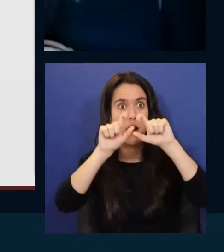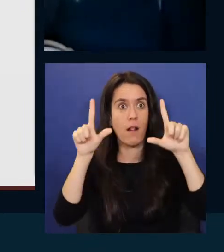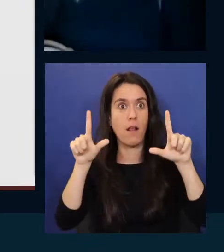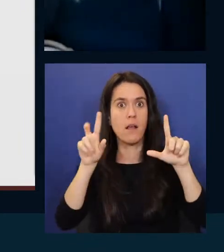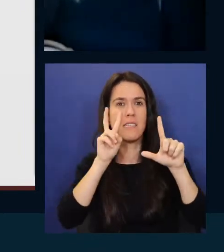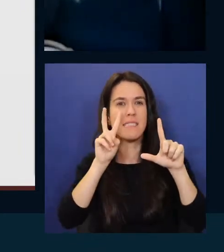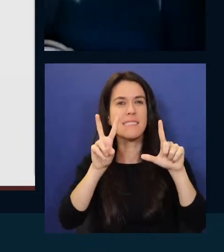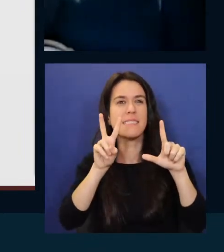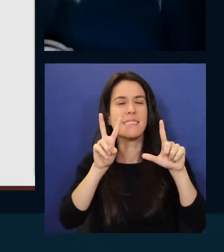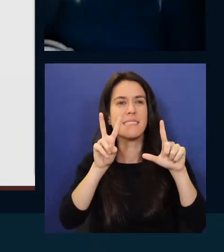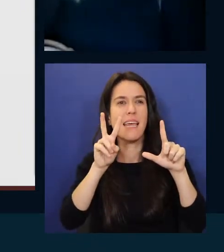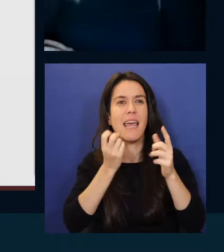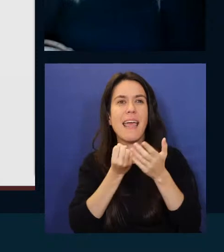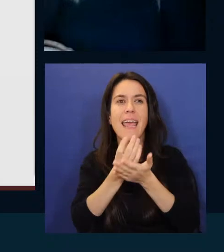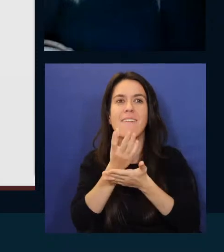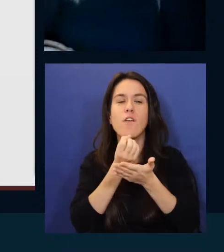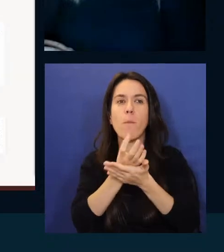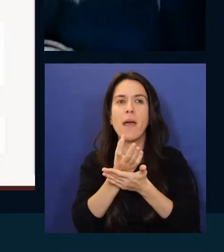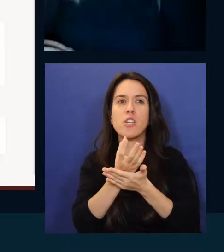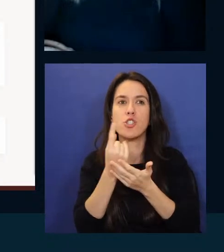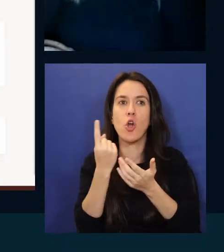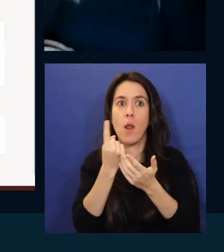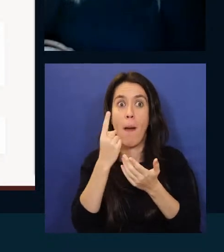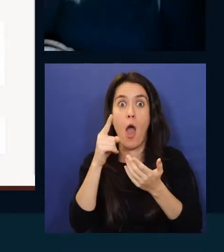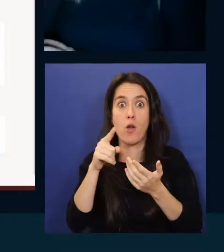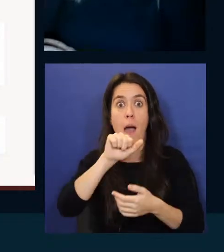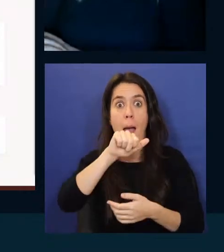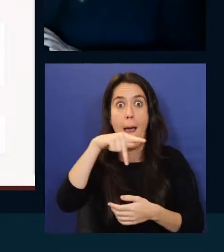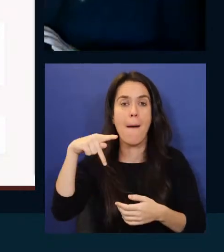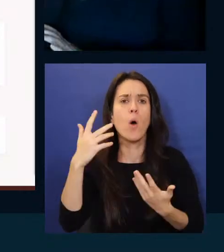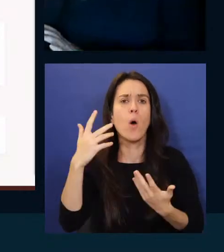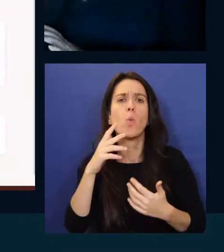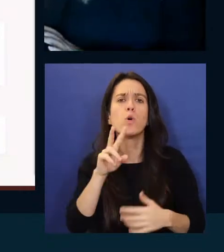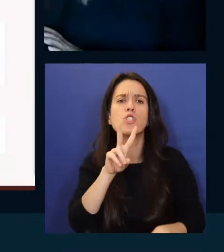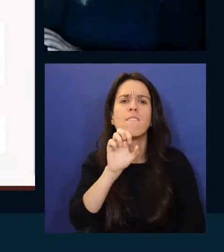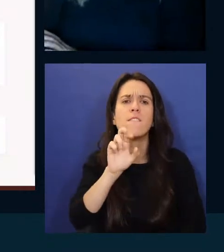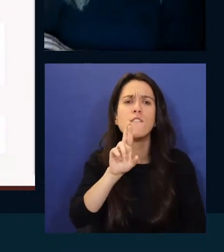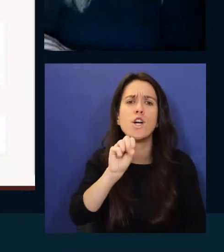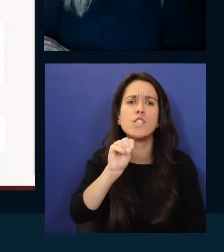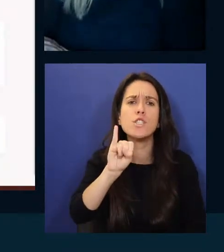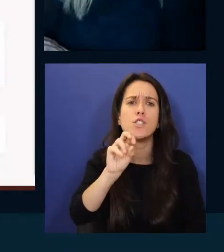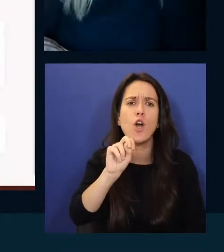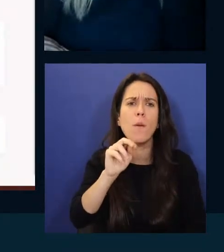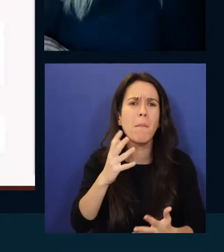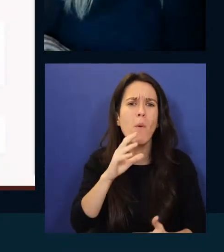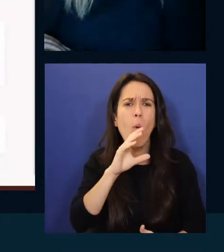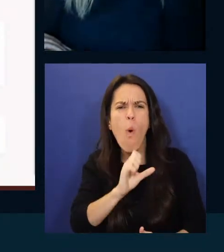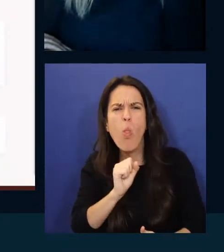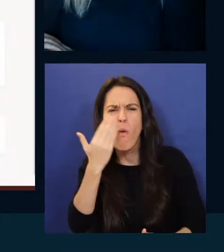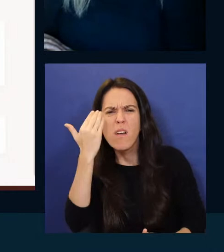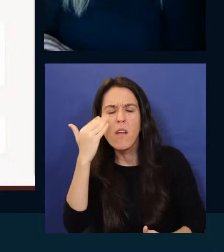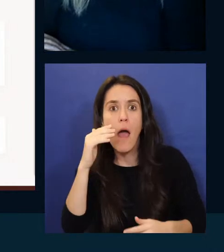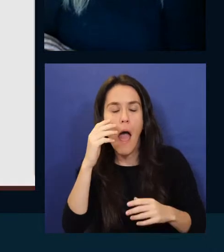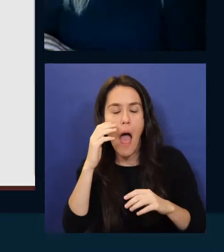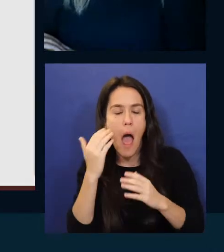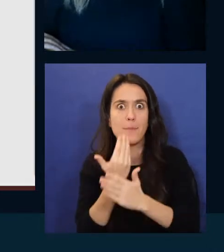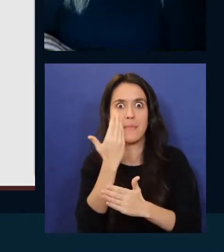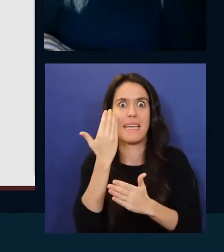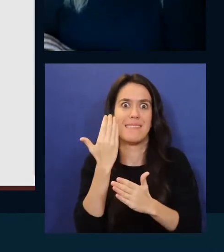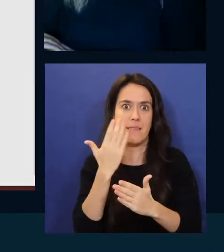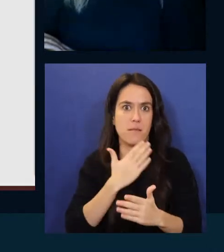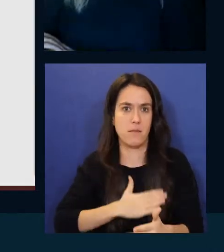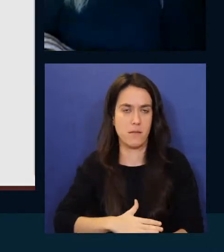the information about the application, which version you're using, if you're using an old one, for instance. And